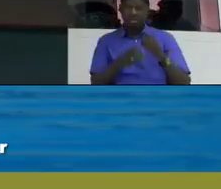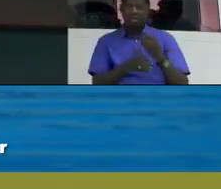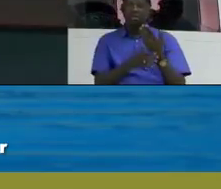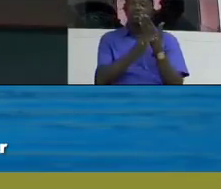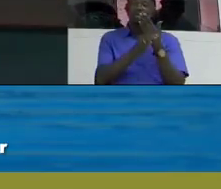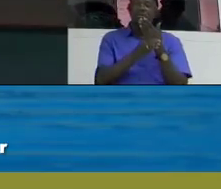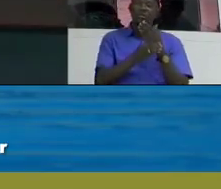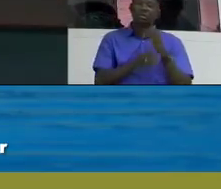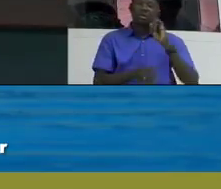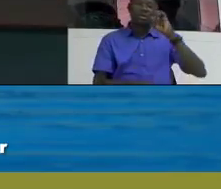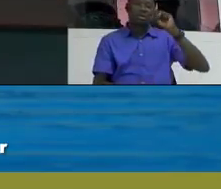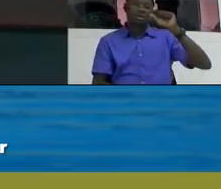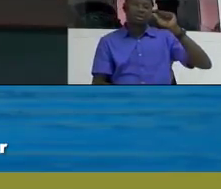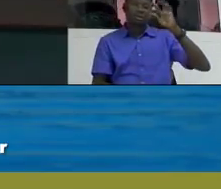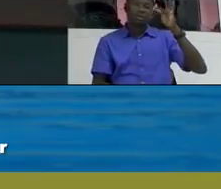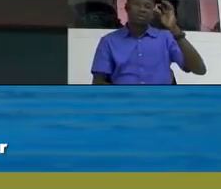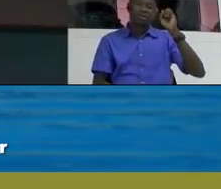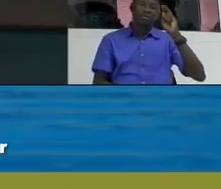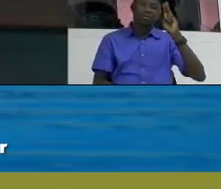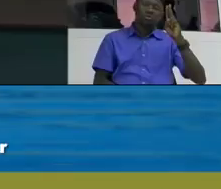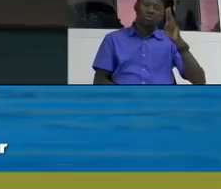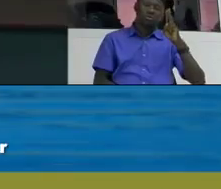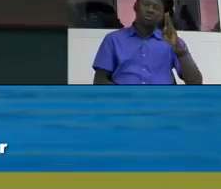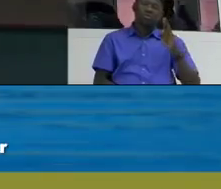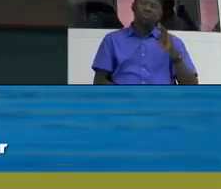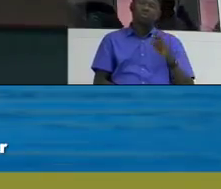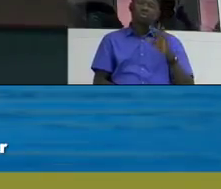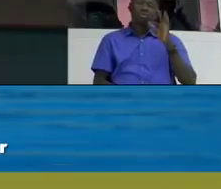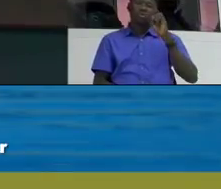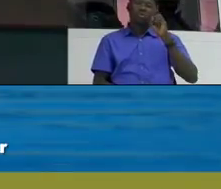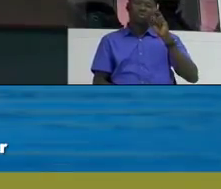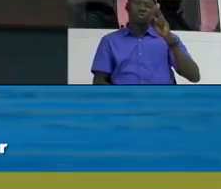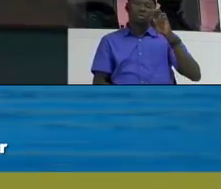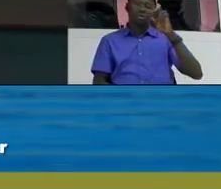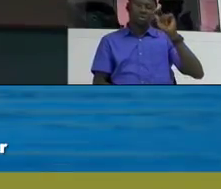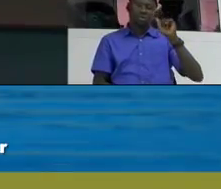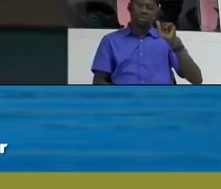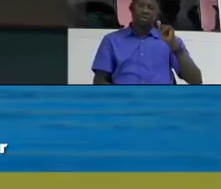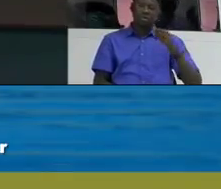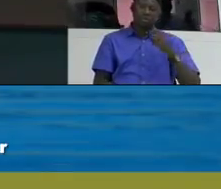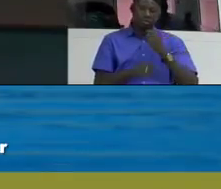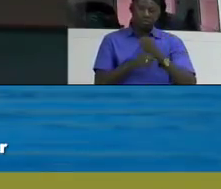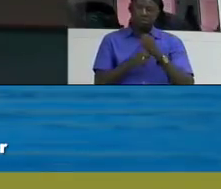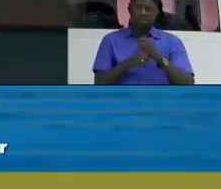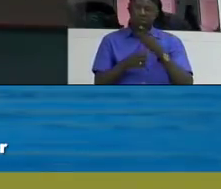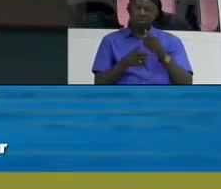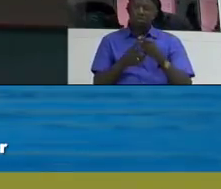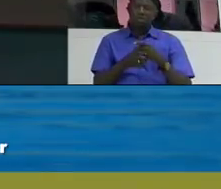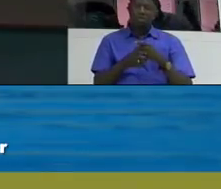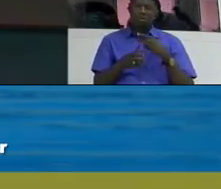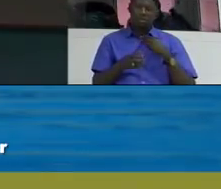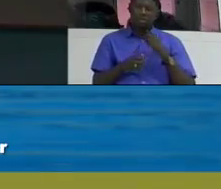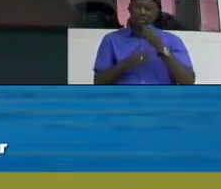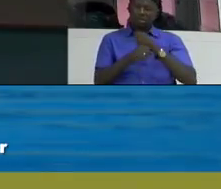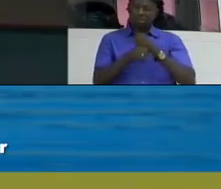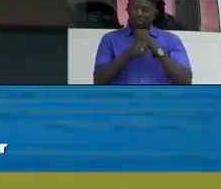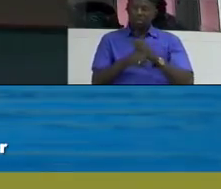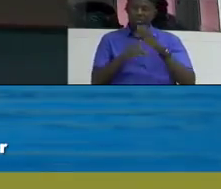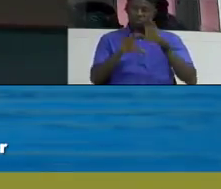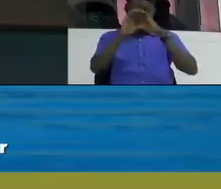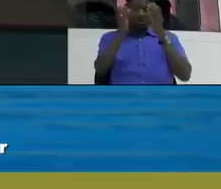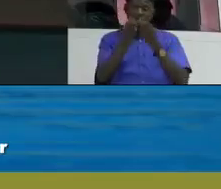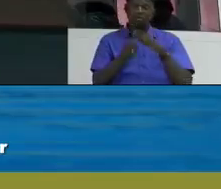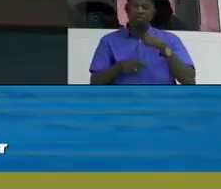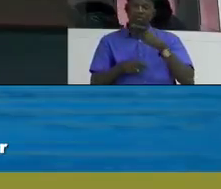expressed disagreement with the declaration and made suggestions to the Christian community for the way forward.